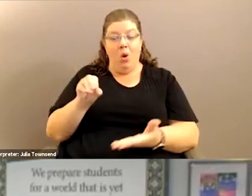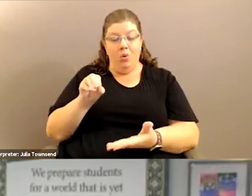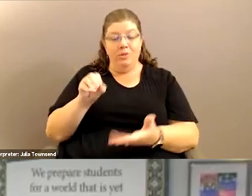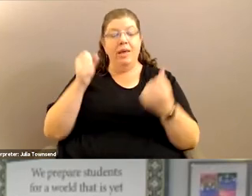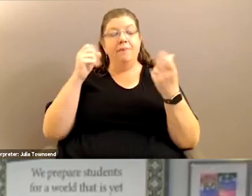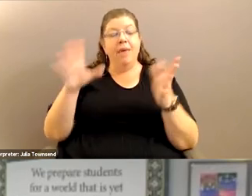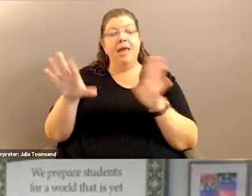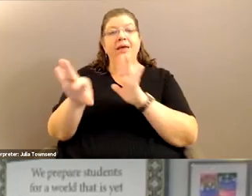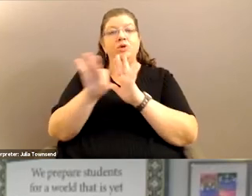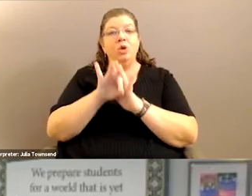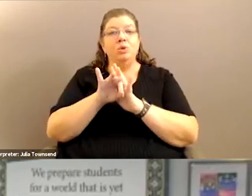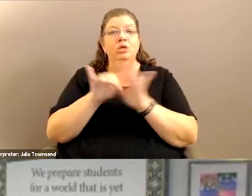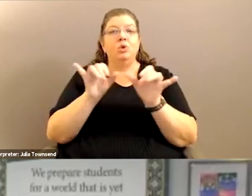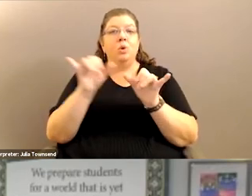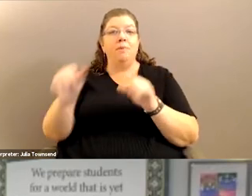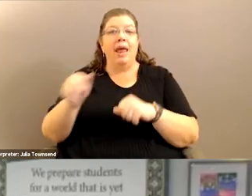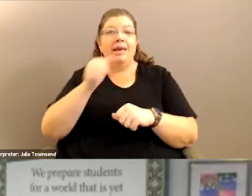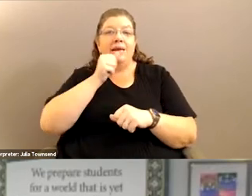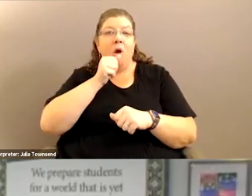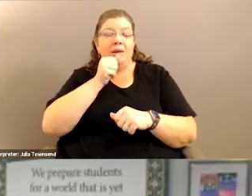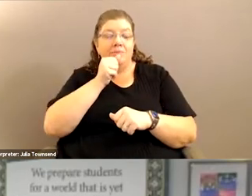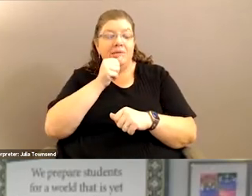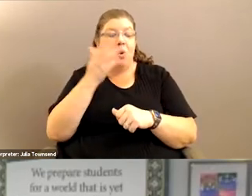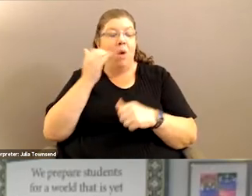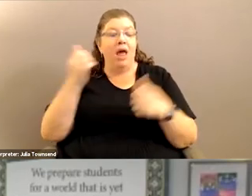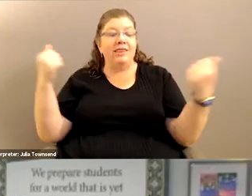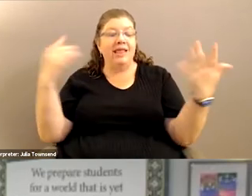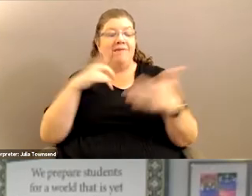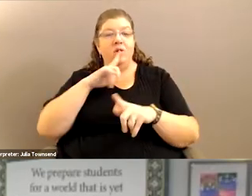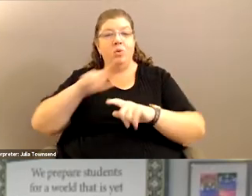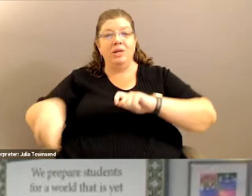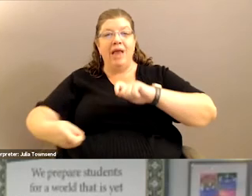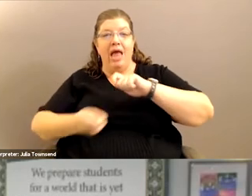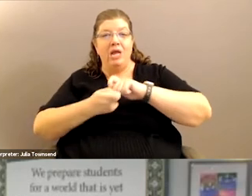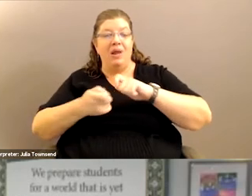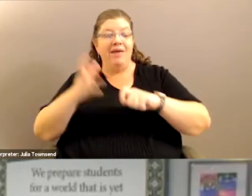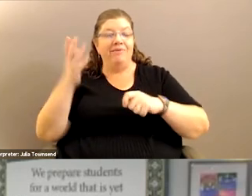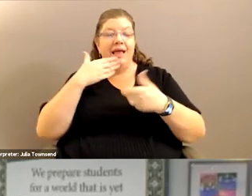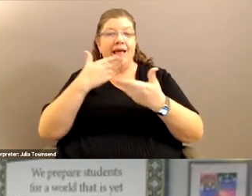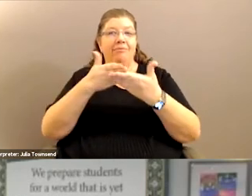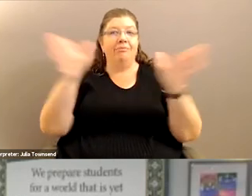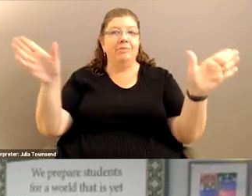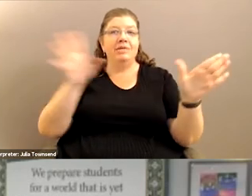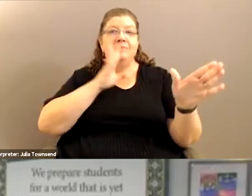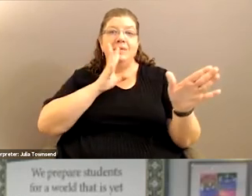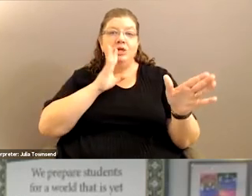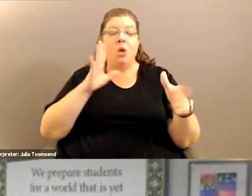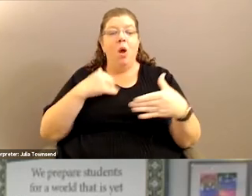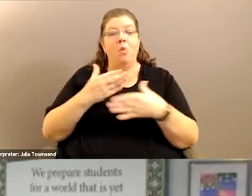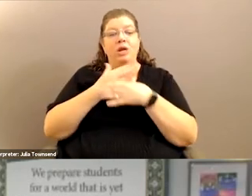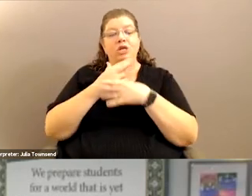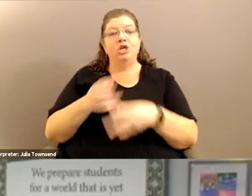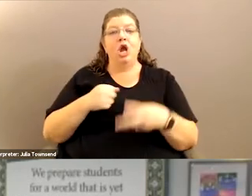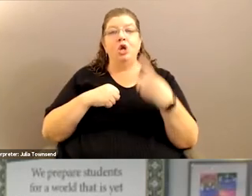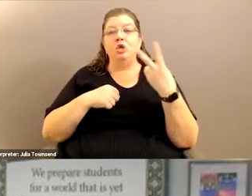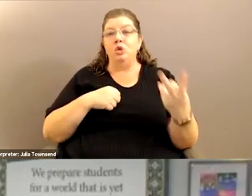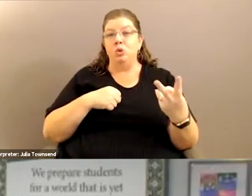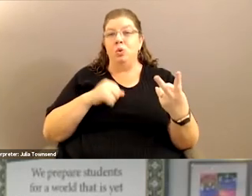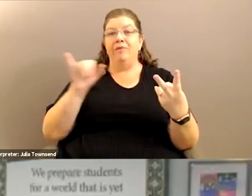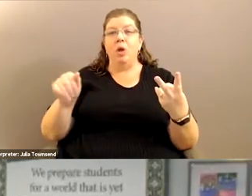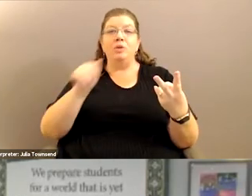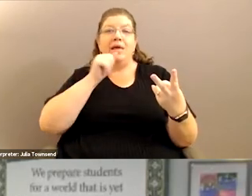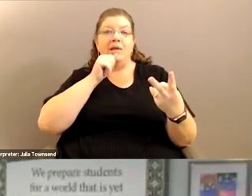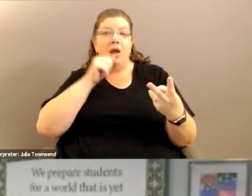chosen to remain anonymous because they fear retaliation for speaking out publicly so i would like to share two of these anonymous